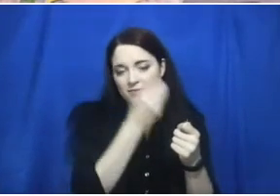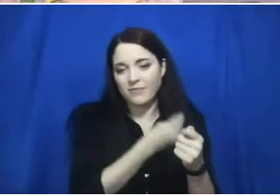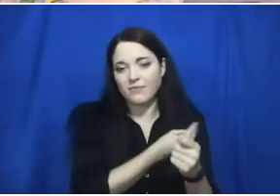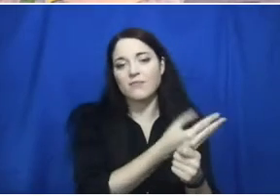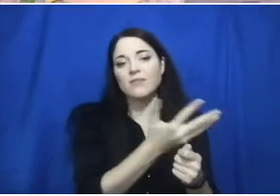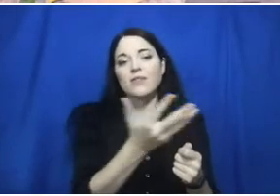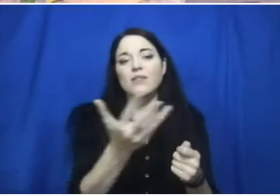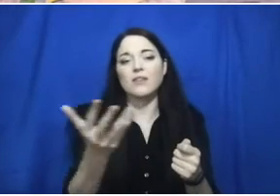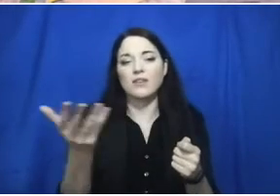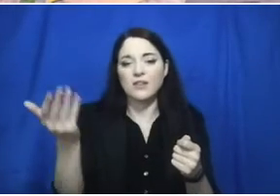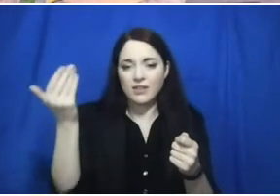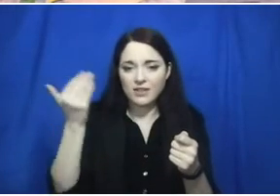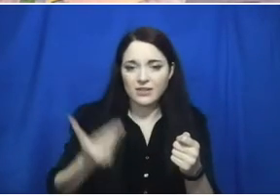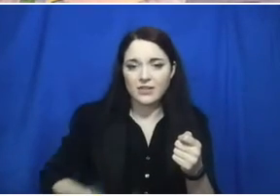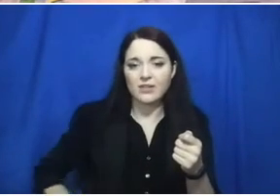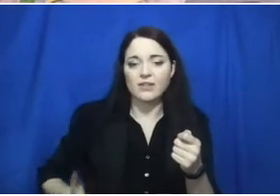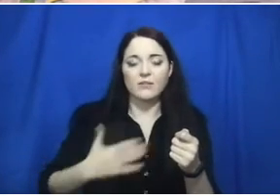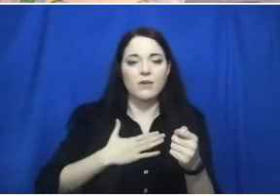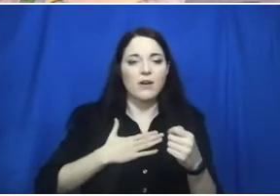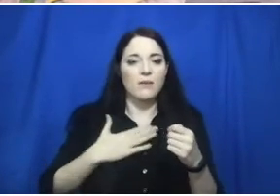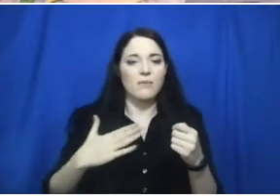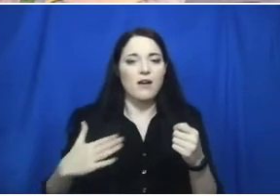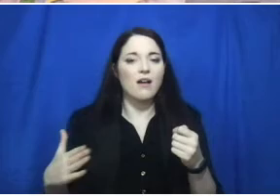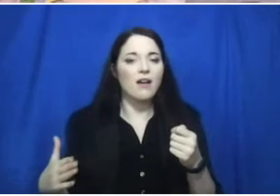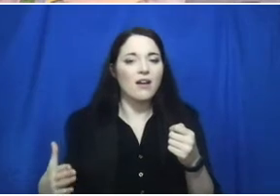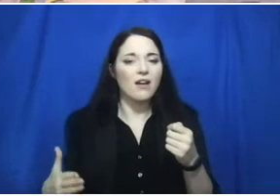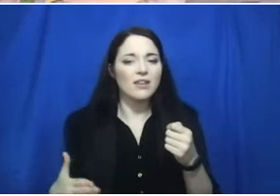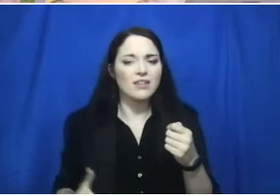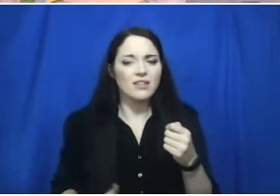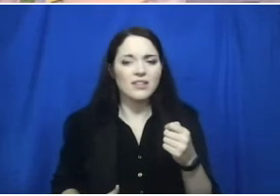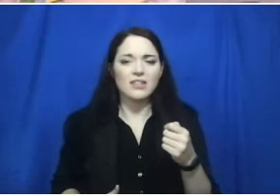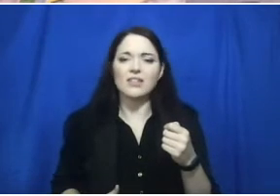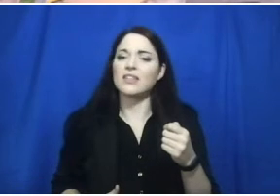said, "This is my body,